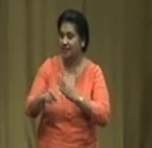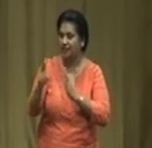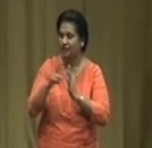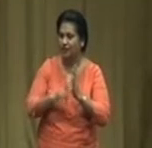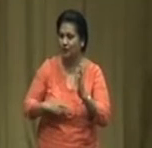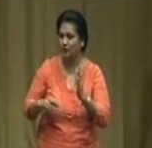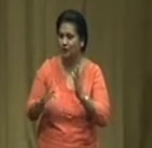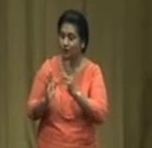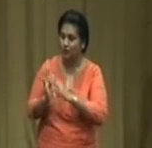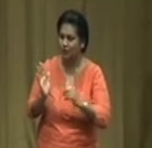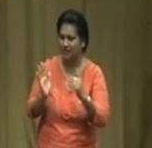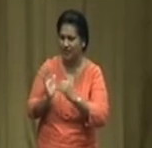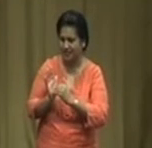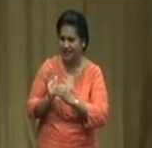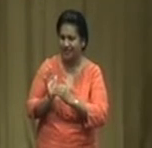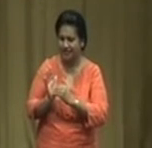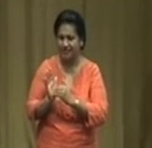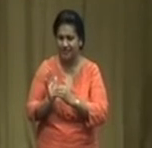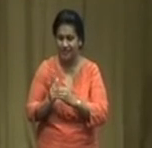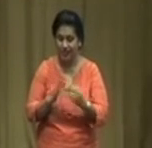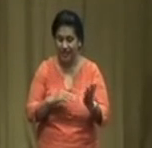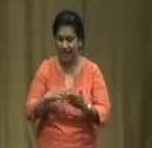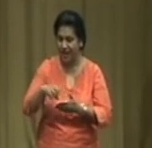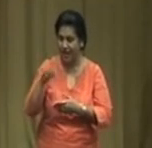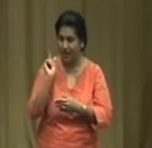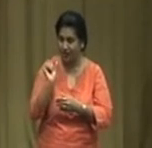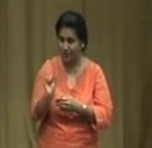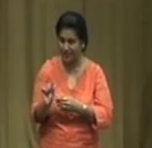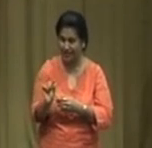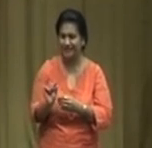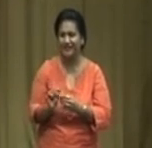this collaboration with EduBits is in fact one of the pilots that are